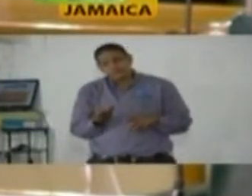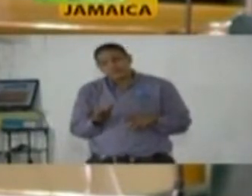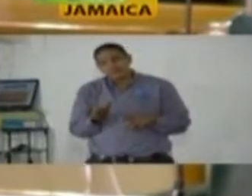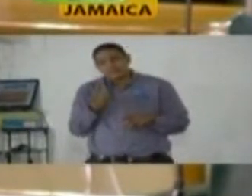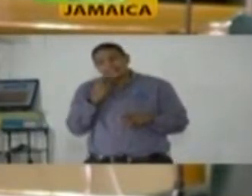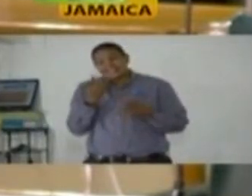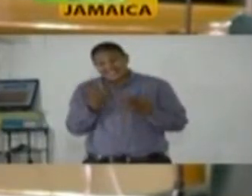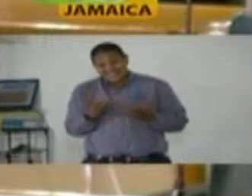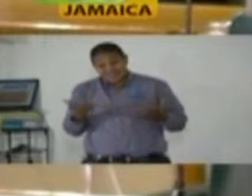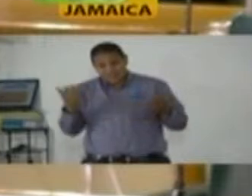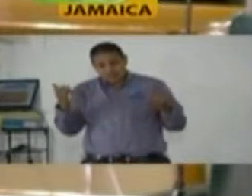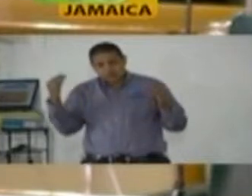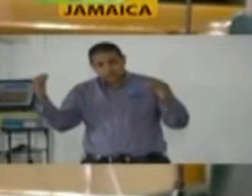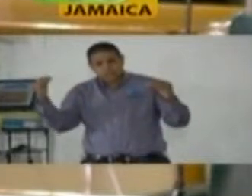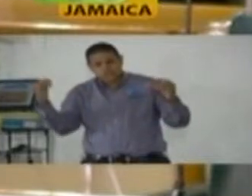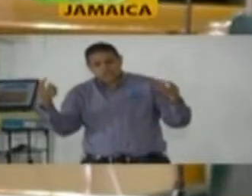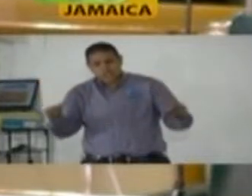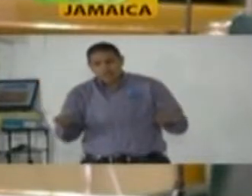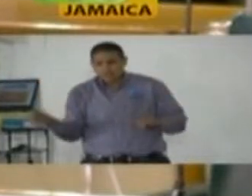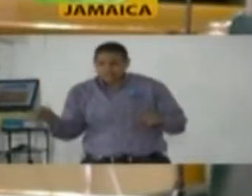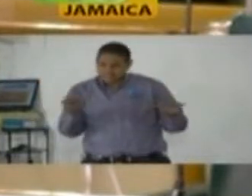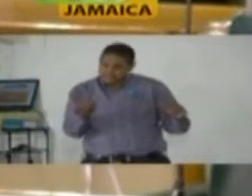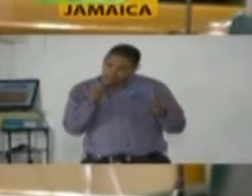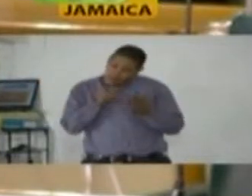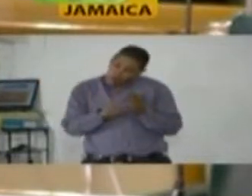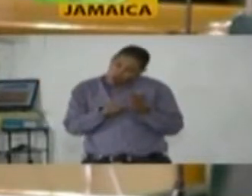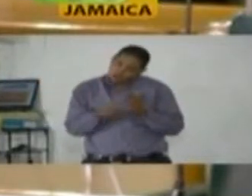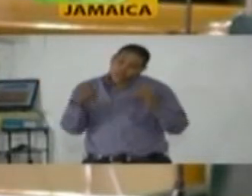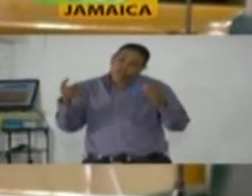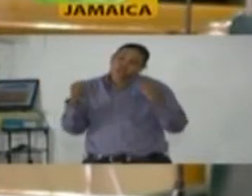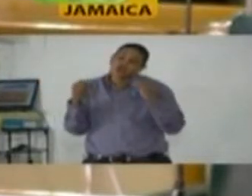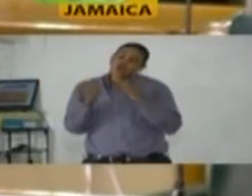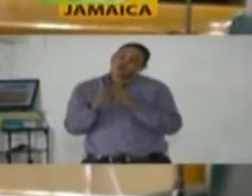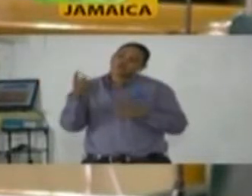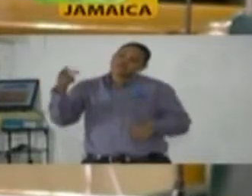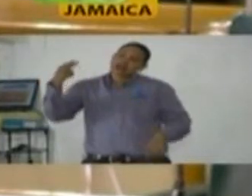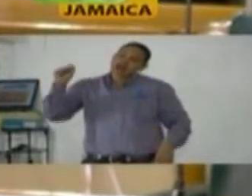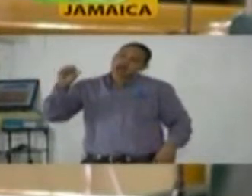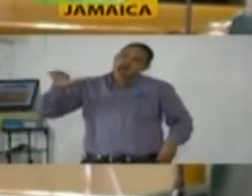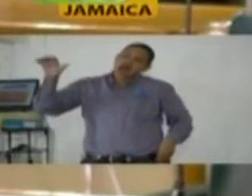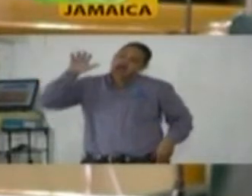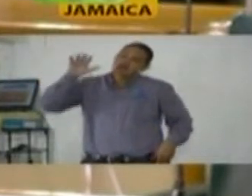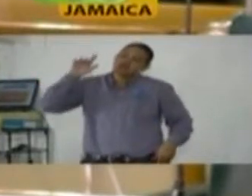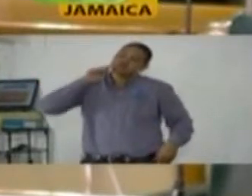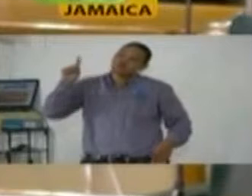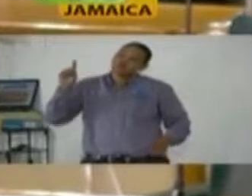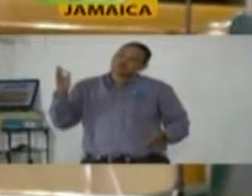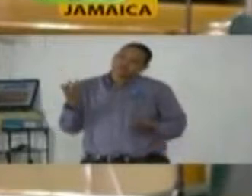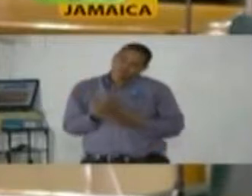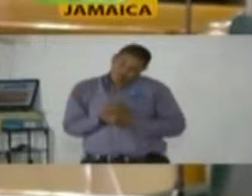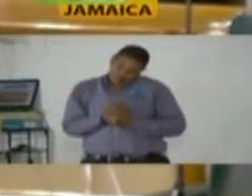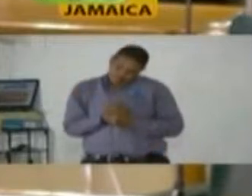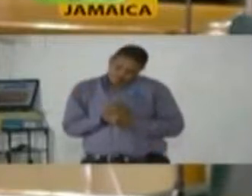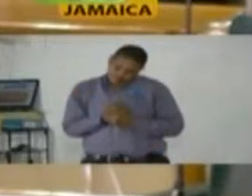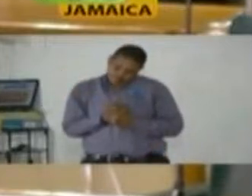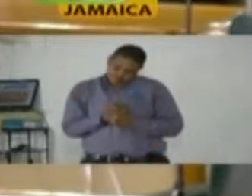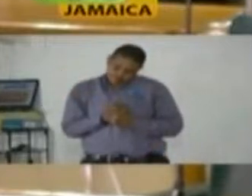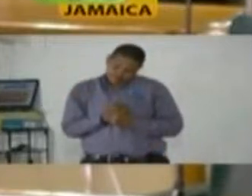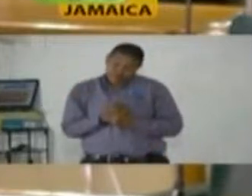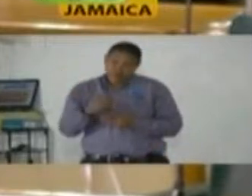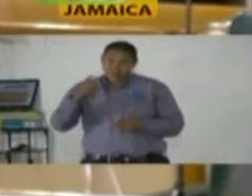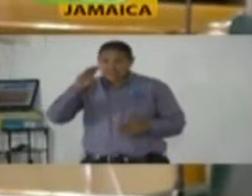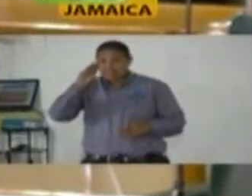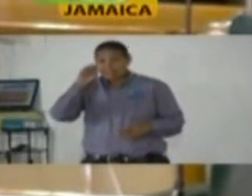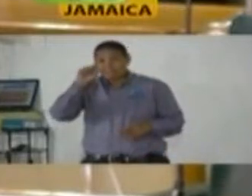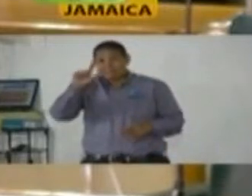being undertaken. A similar audit is being done for the 27 high schools that were provided with walk-through metal detectors.